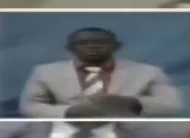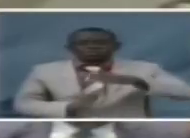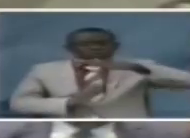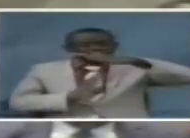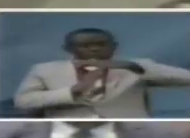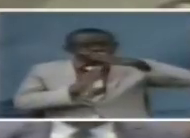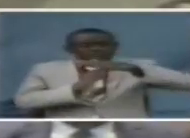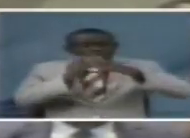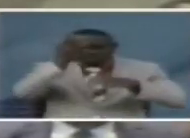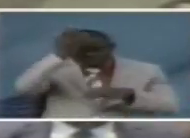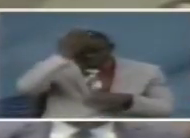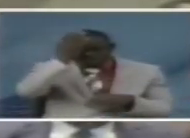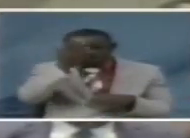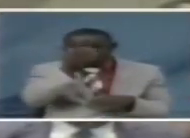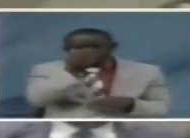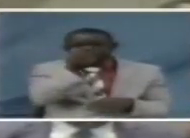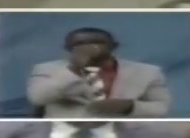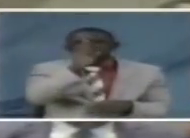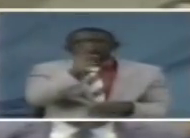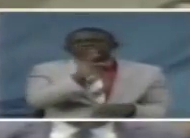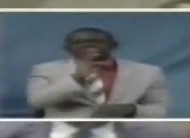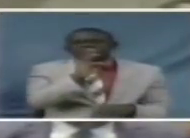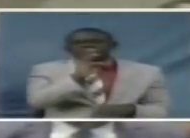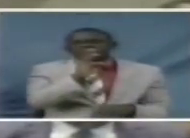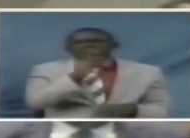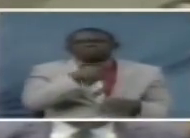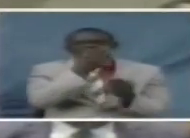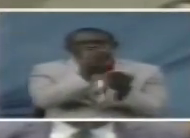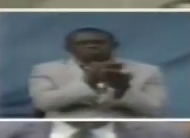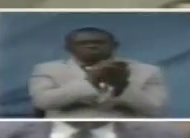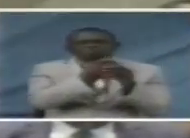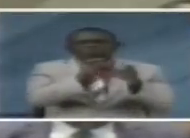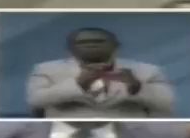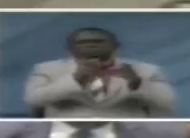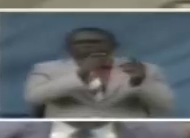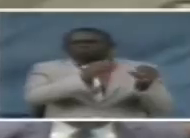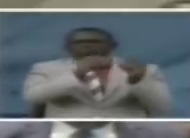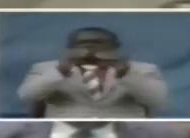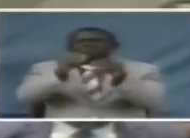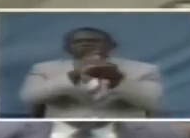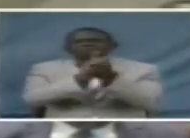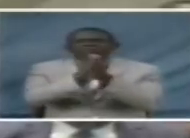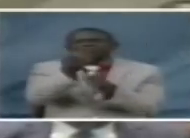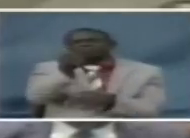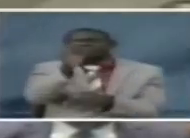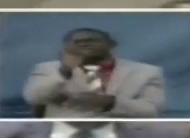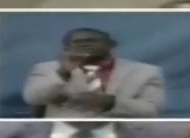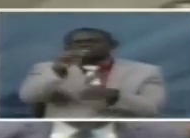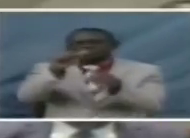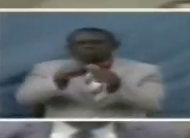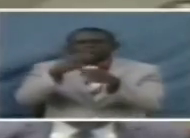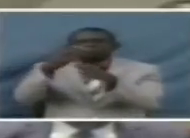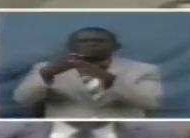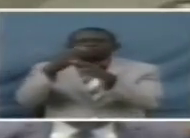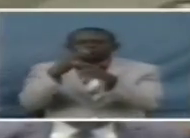to change the due dates for the submission of VAT returns from the 16th to the